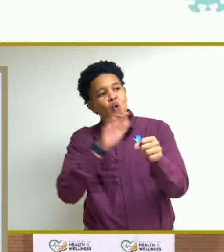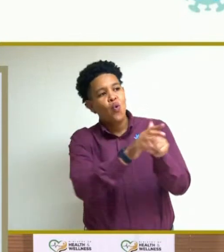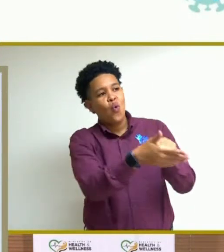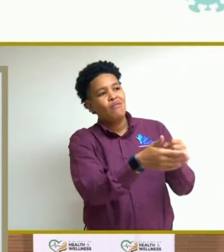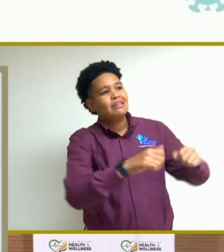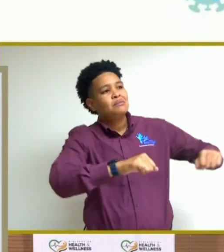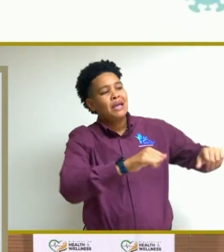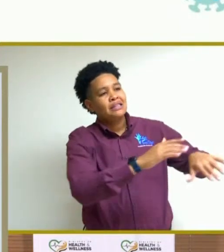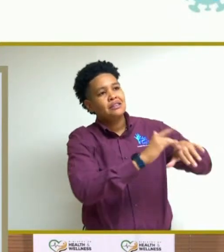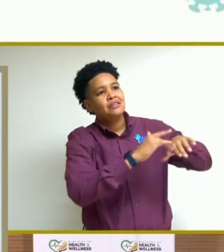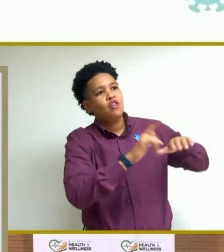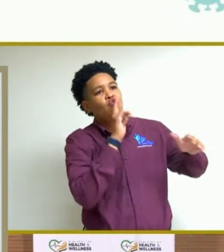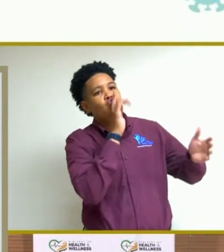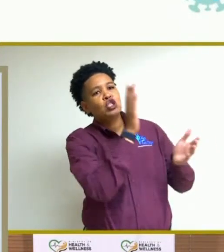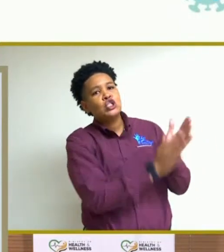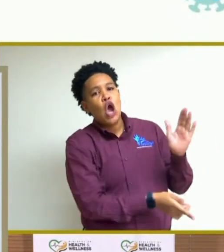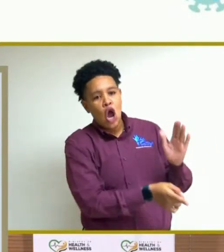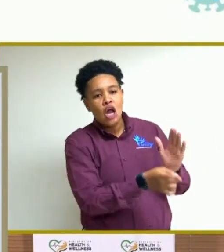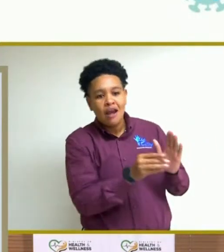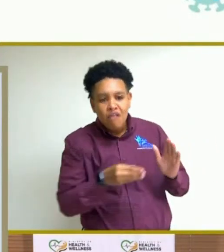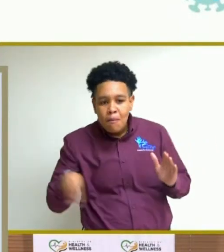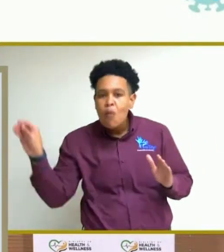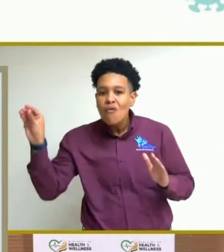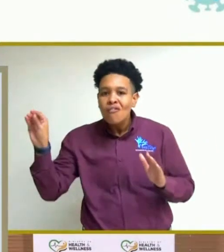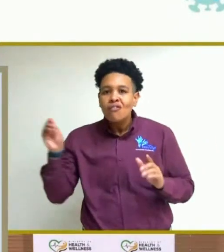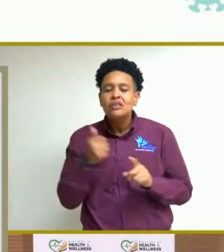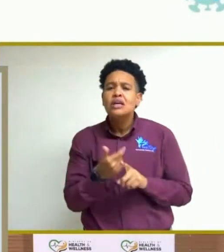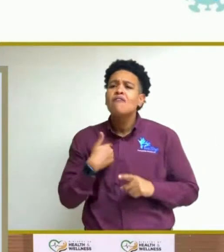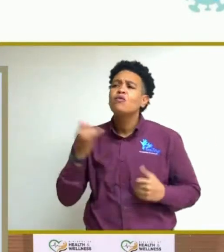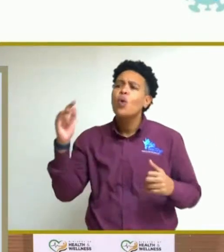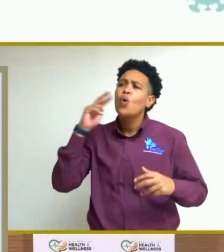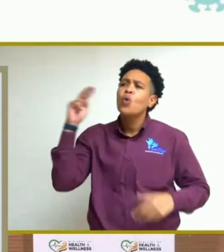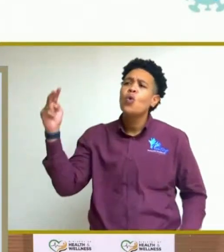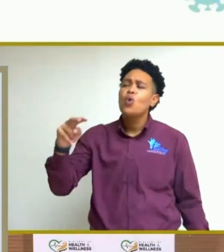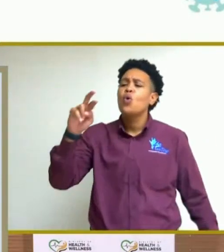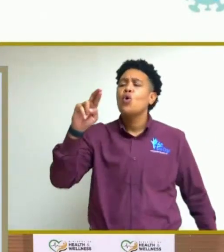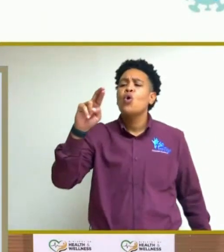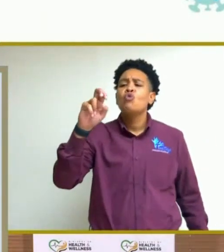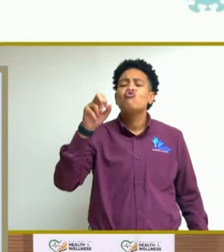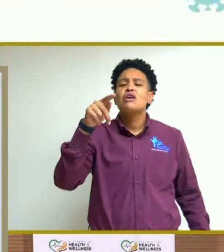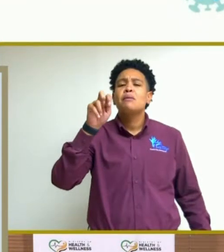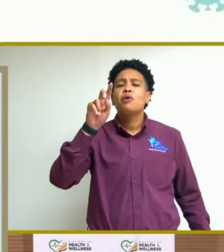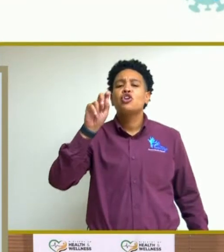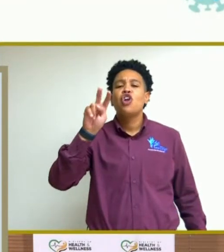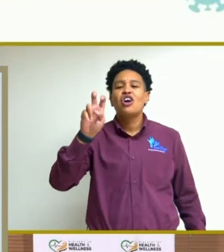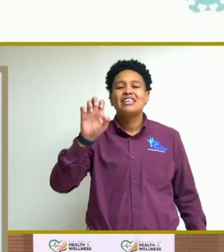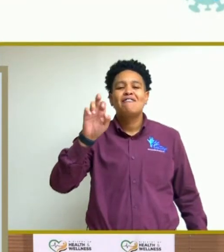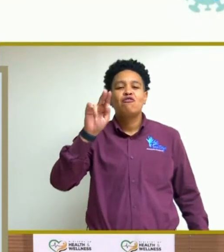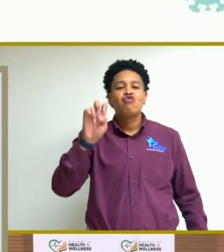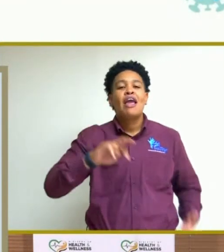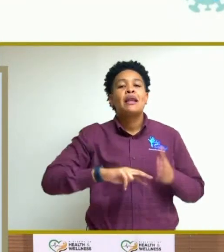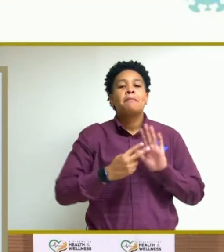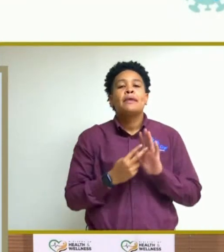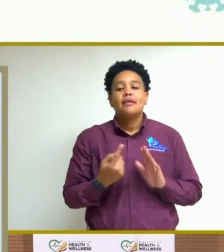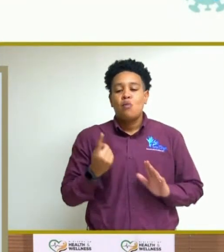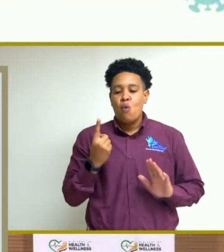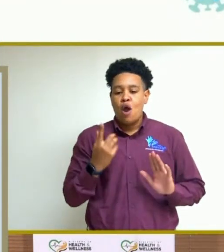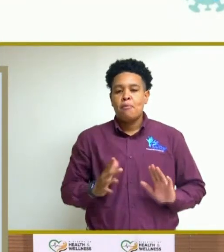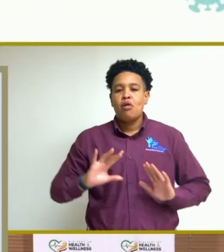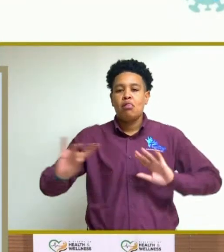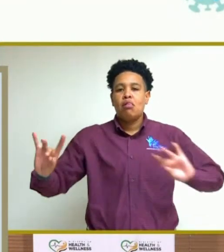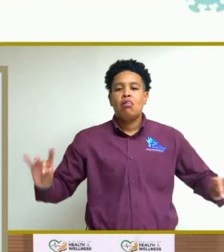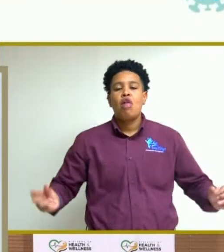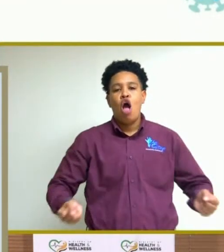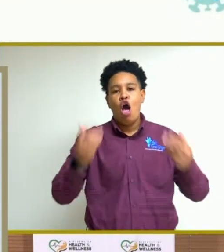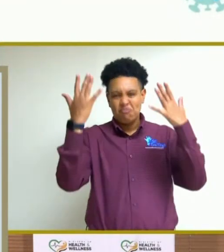A brief look at our reproductive rate. Now, we have been presenting this chart over time, and just